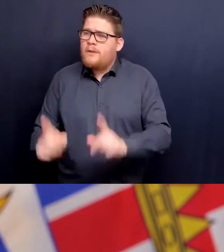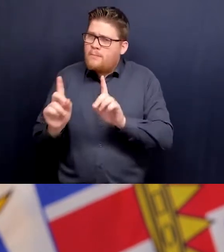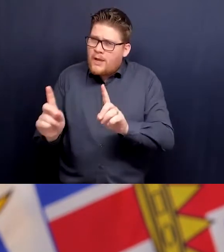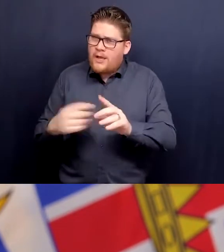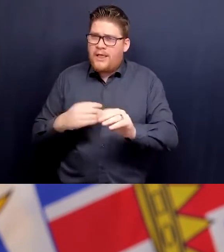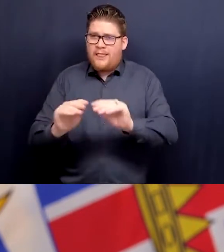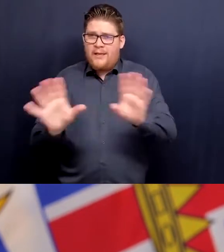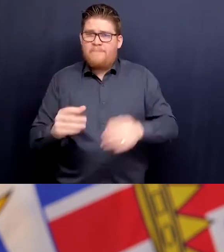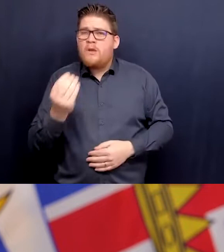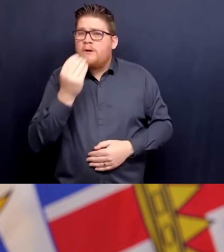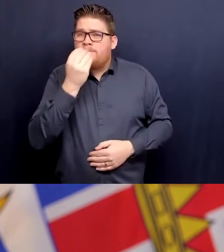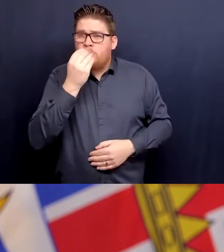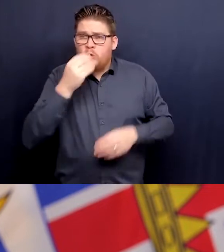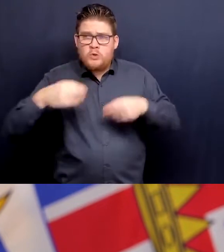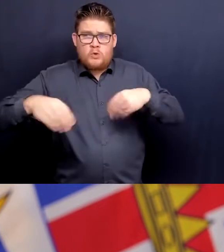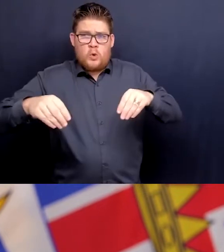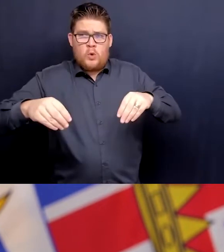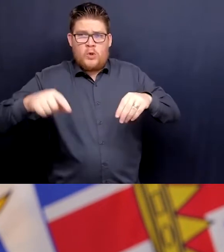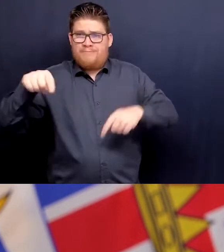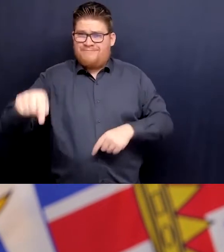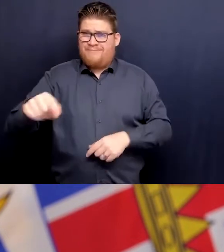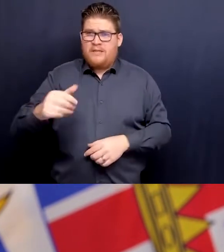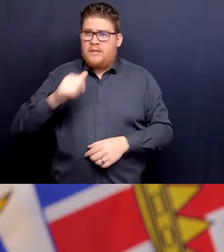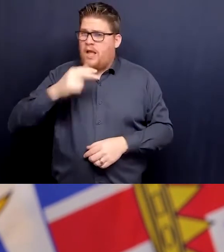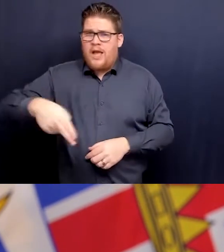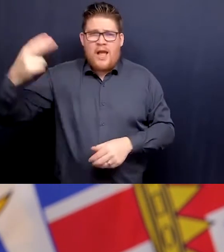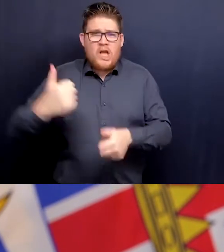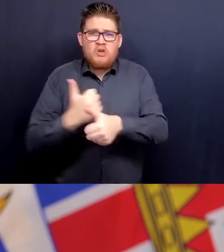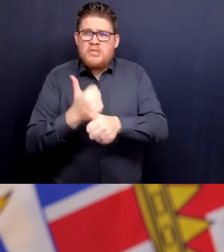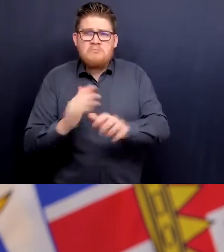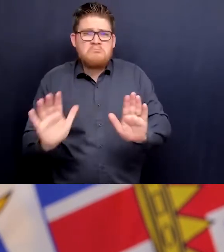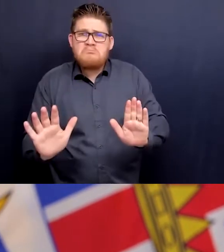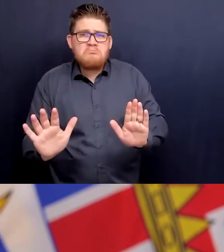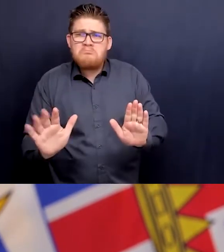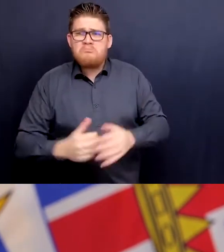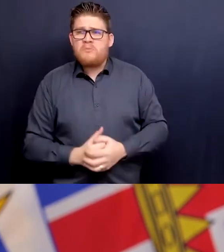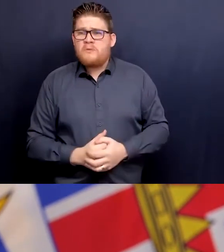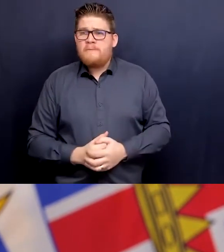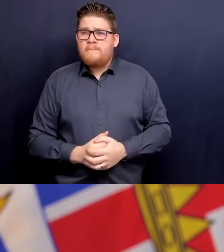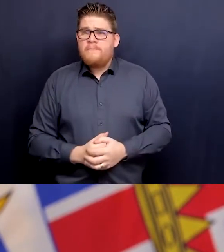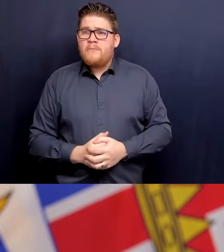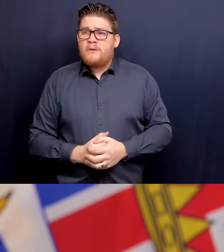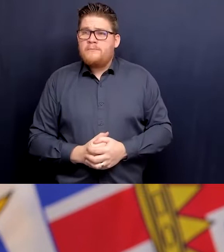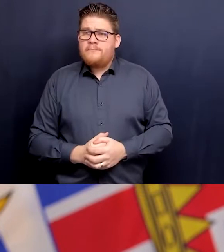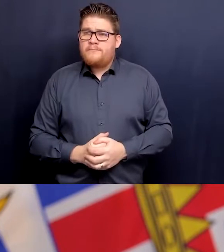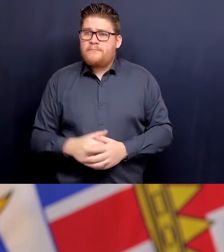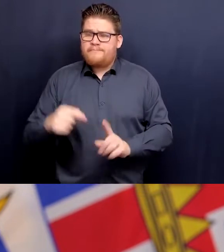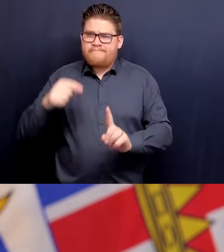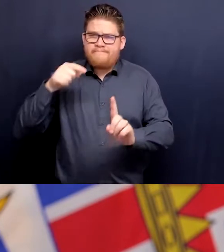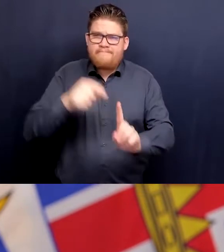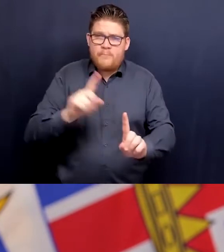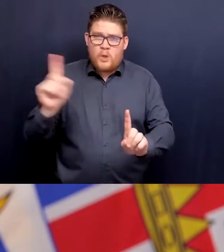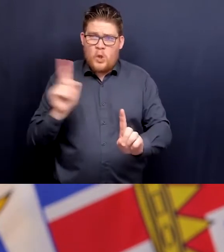are not the highest risk environments when we go in them. So it's a matter of time and space and how close we are to people.